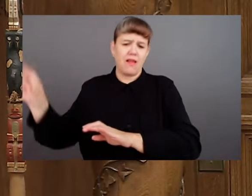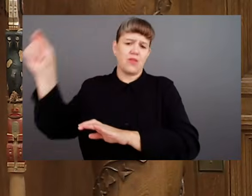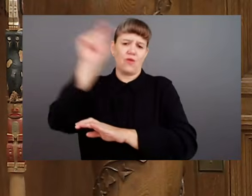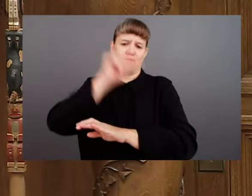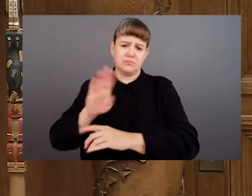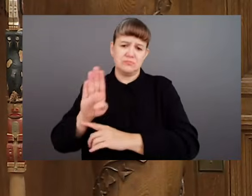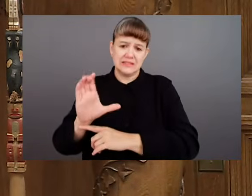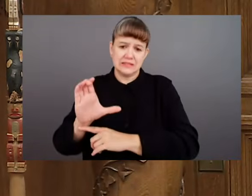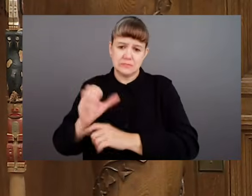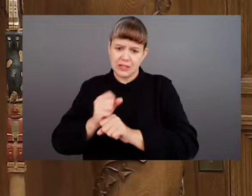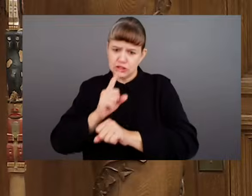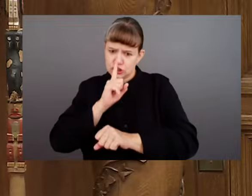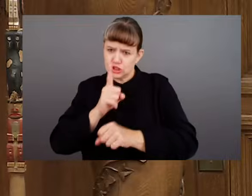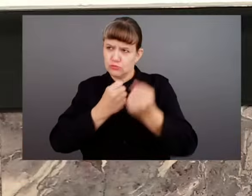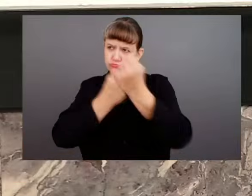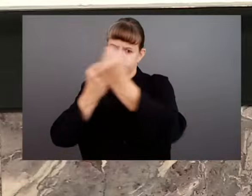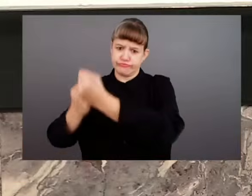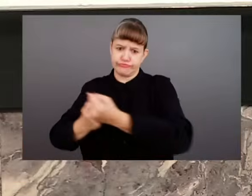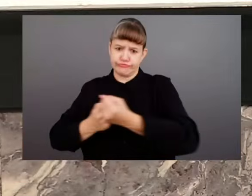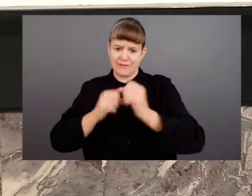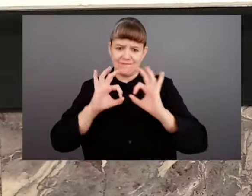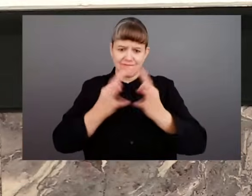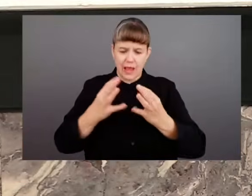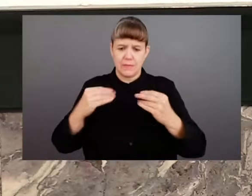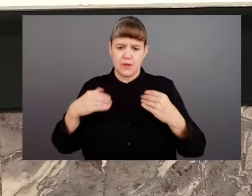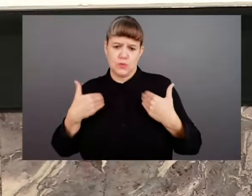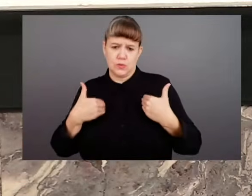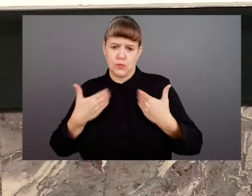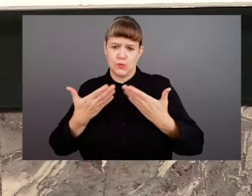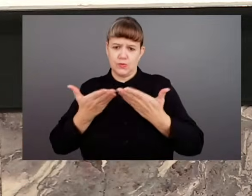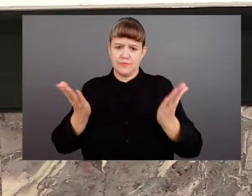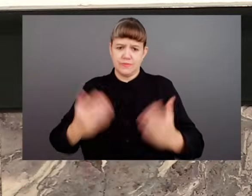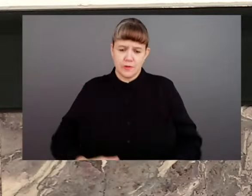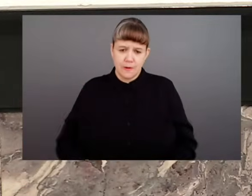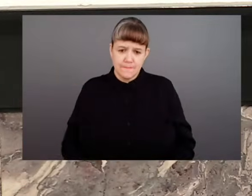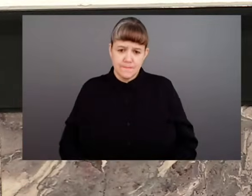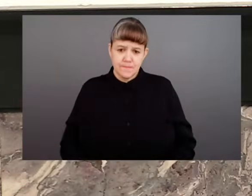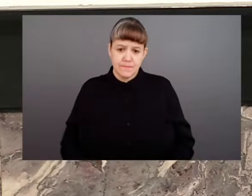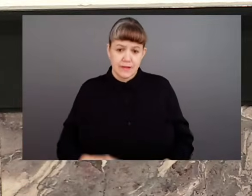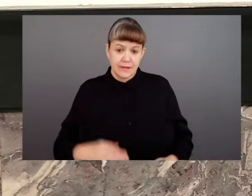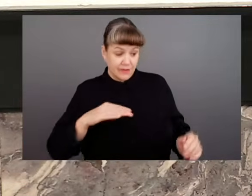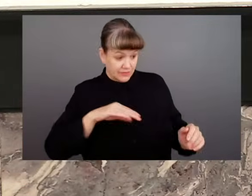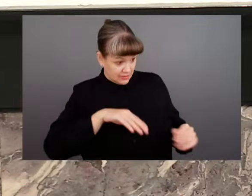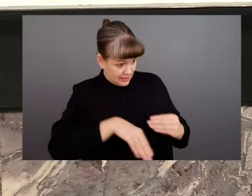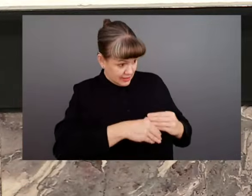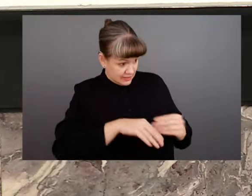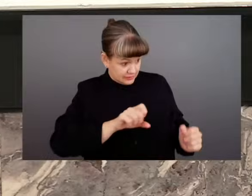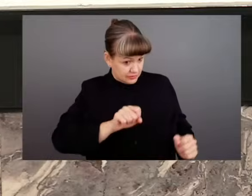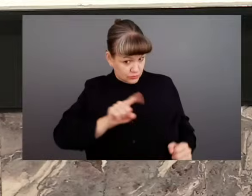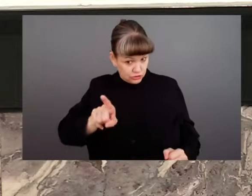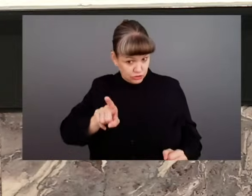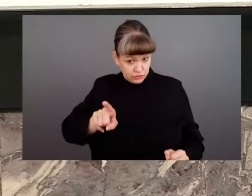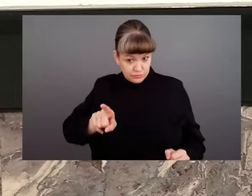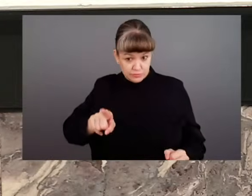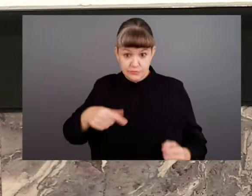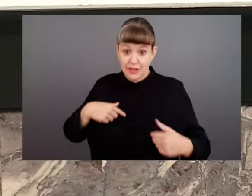Member supplemental. Thank you very much, Mr. Speaker, and I look forward to being able to work with you to make sure that this contract goes